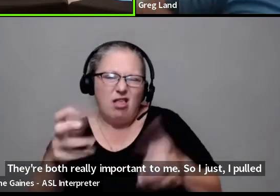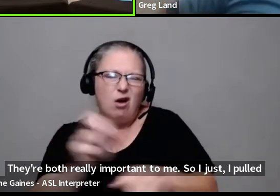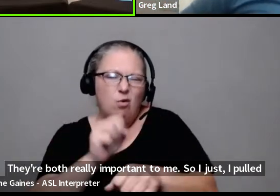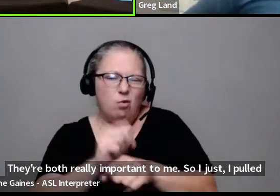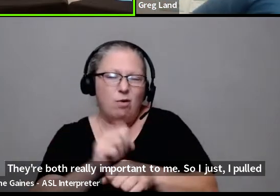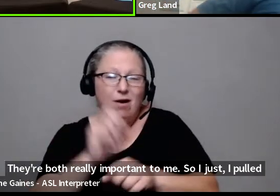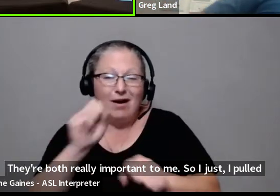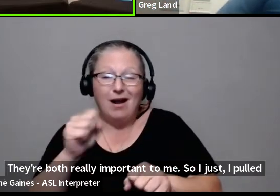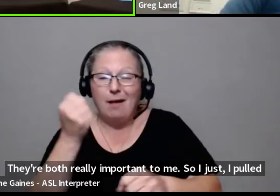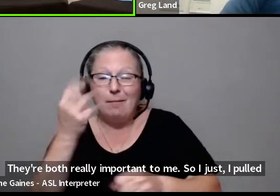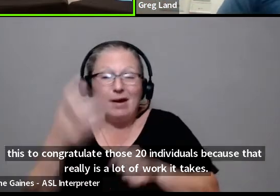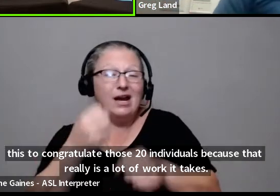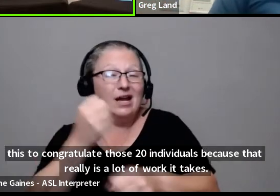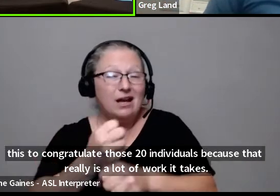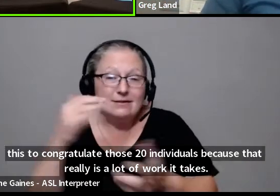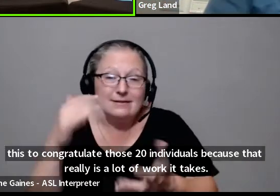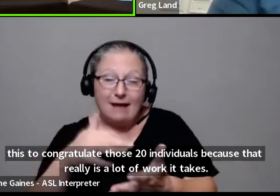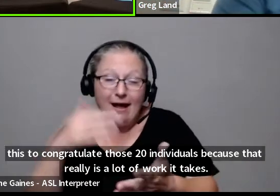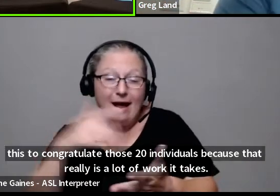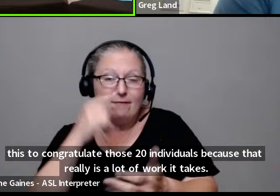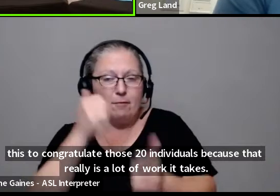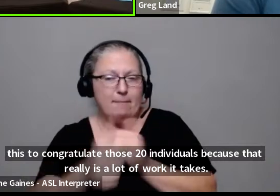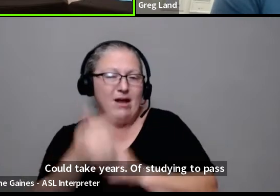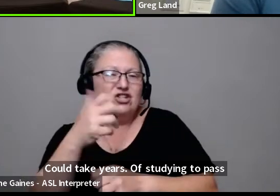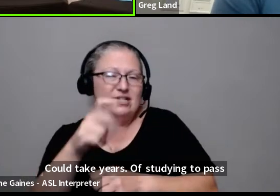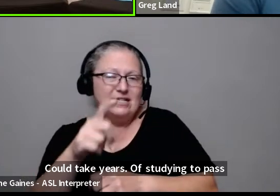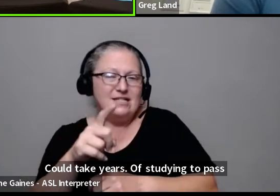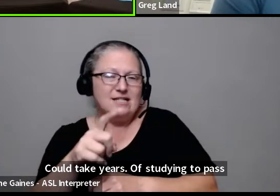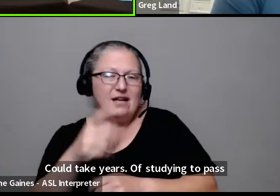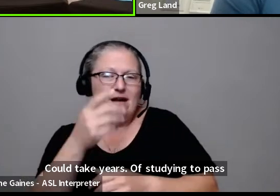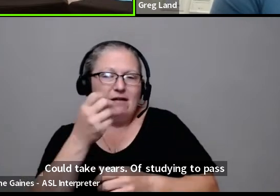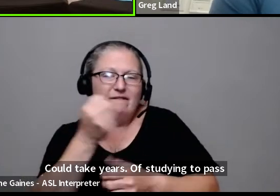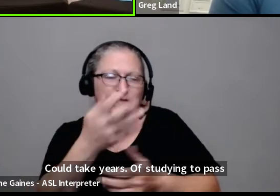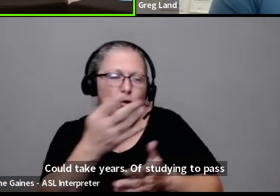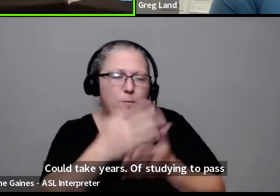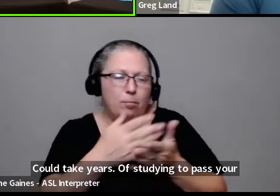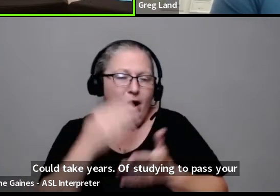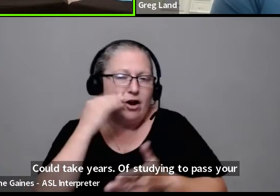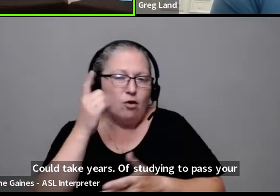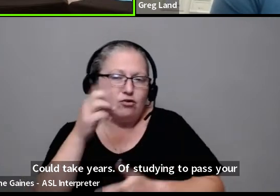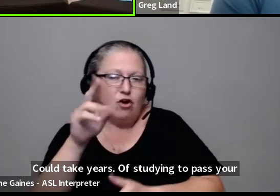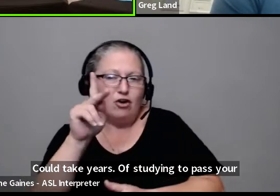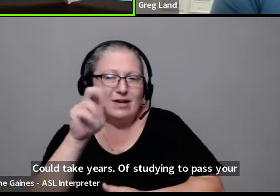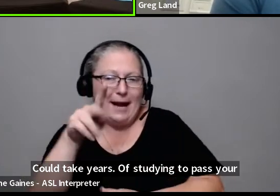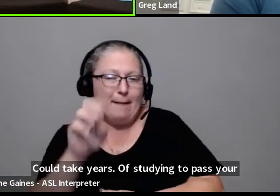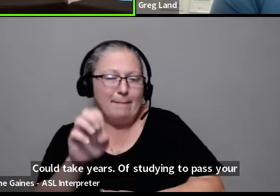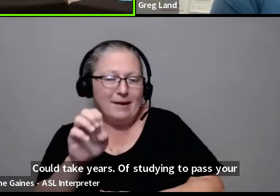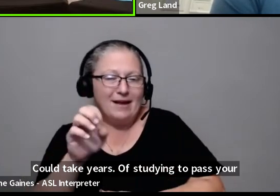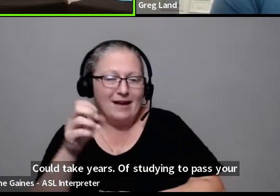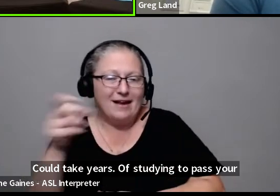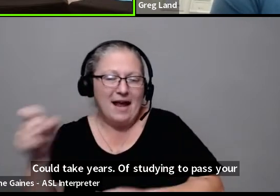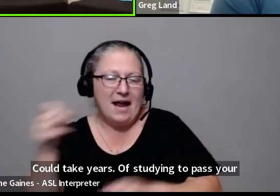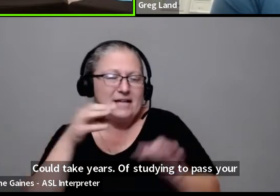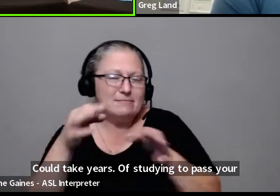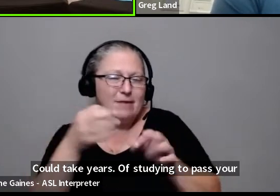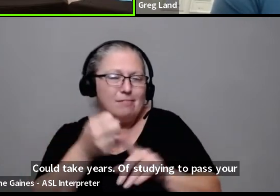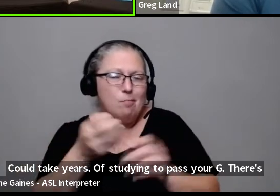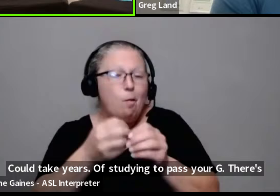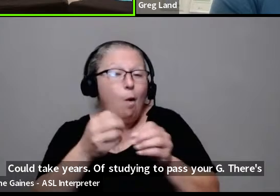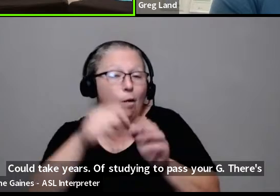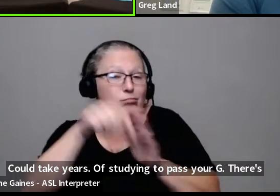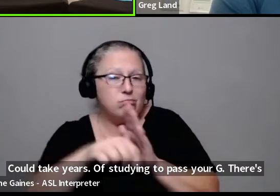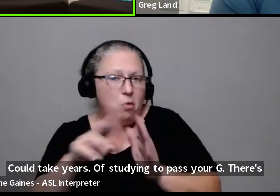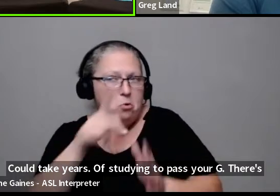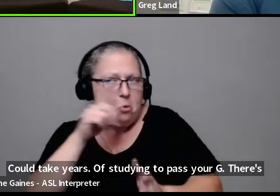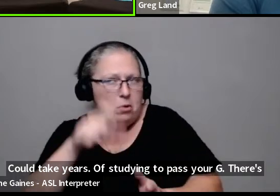take years of studying to pass your GED. There's several parts, but I know Dr. Kemke, she can explain that further, or maybe we don't need